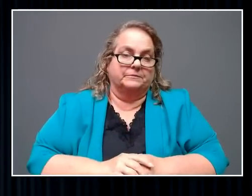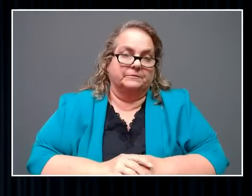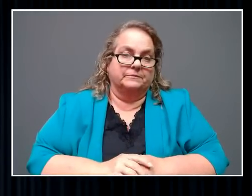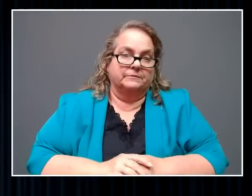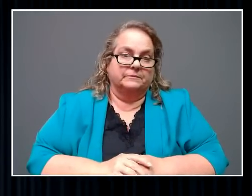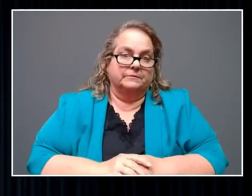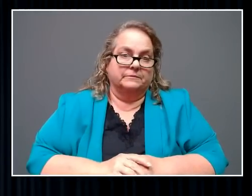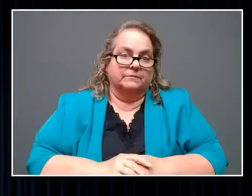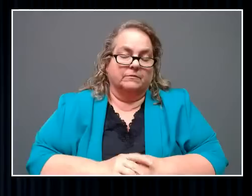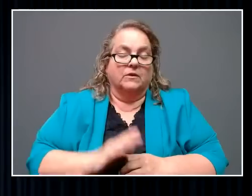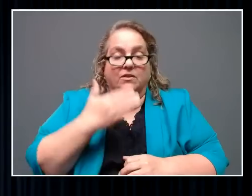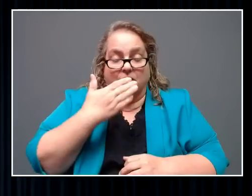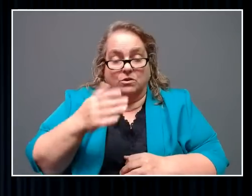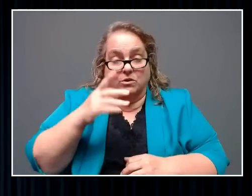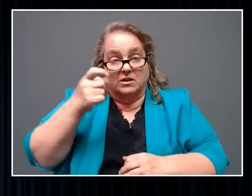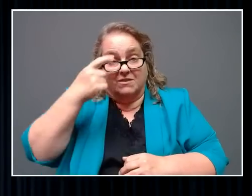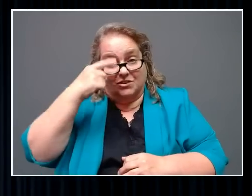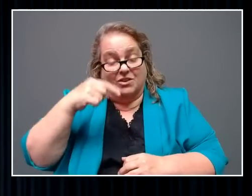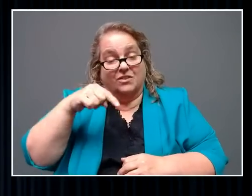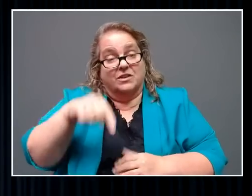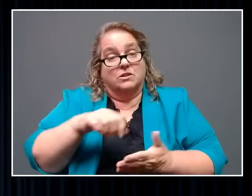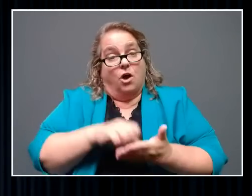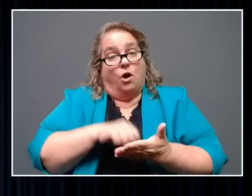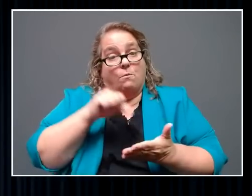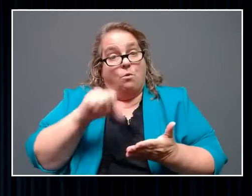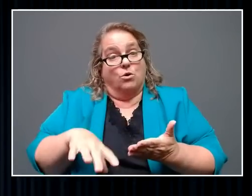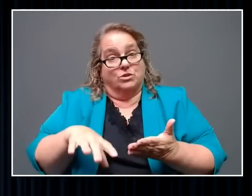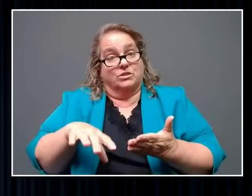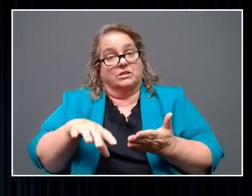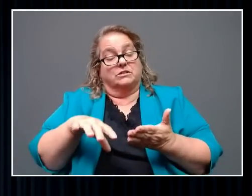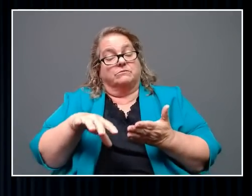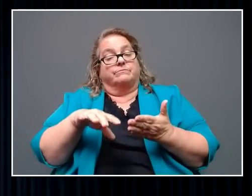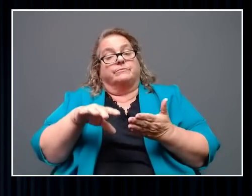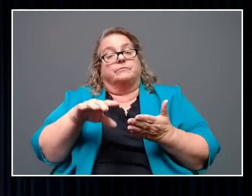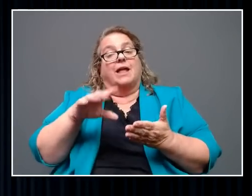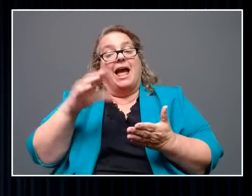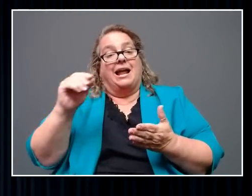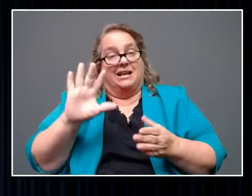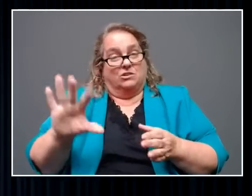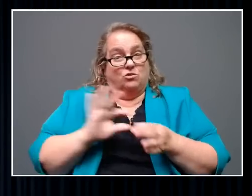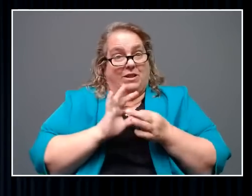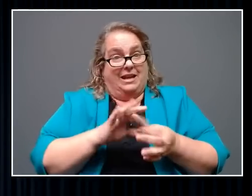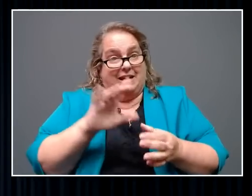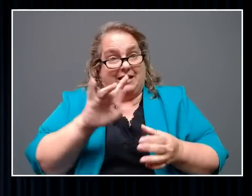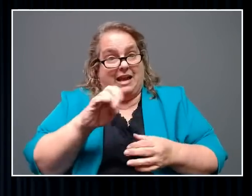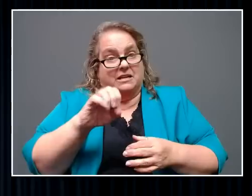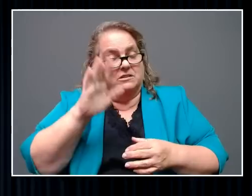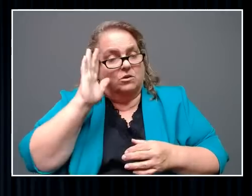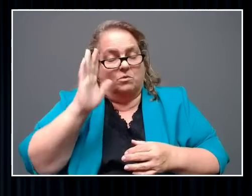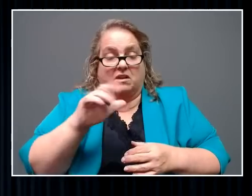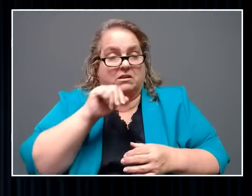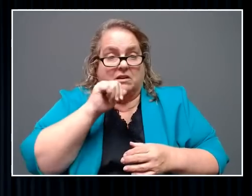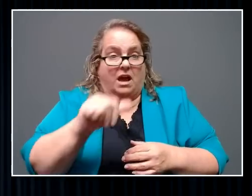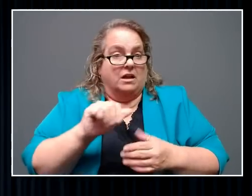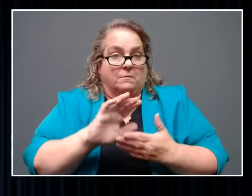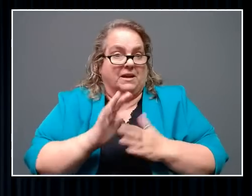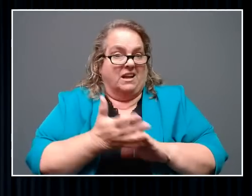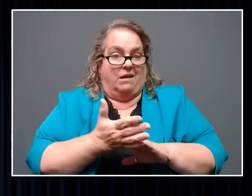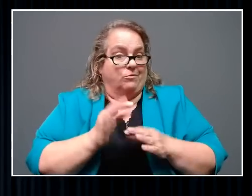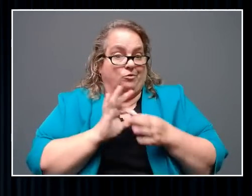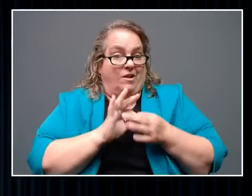Thank you, Governor. This abortion stay and its related case will become irrelevant if the state constitutional amendment